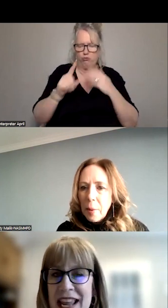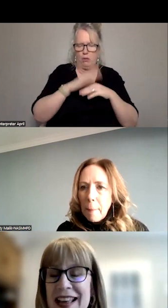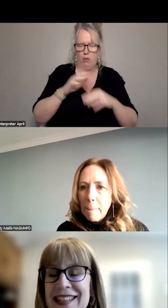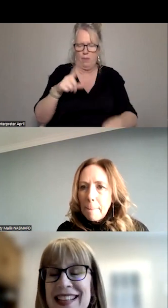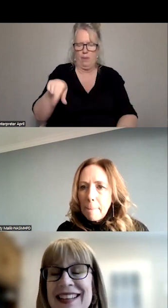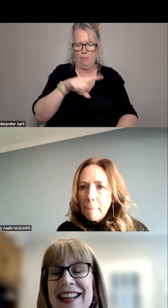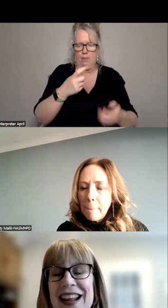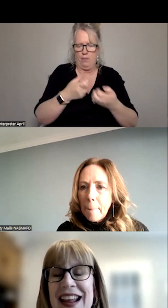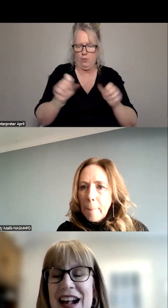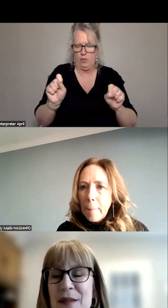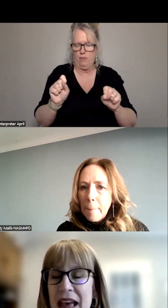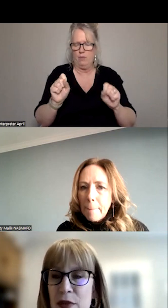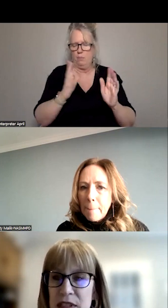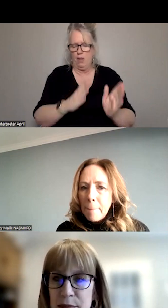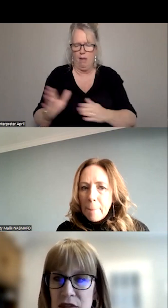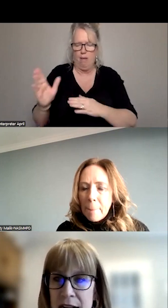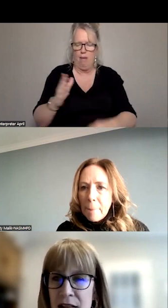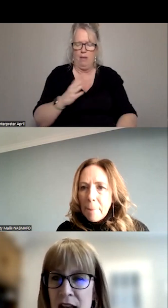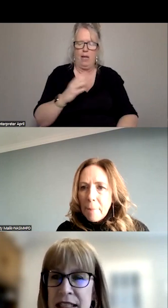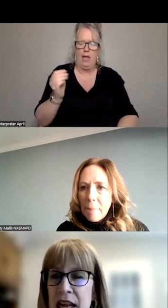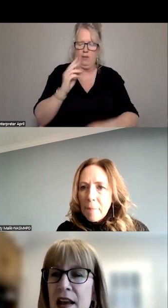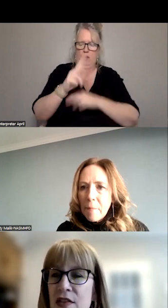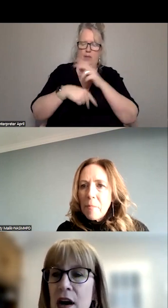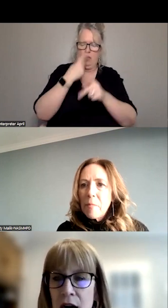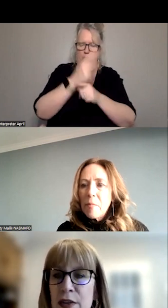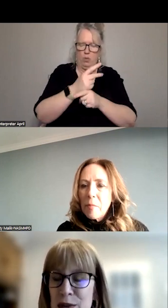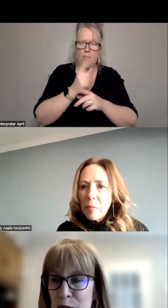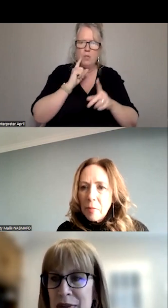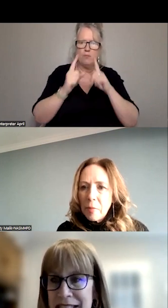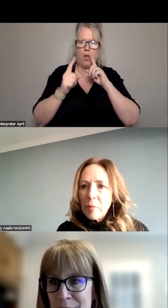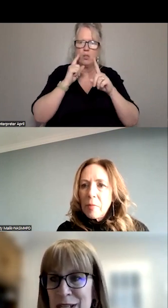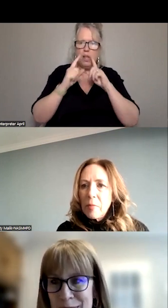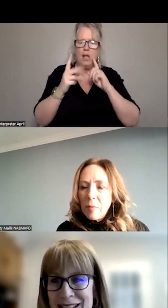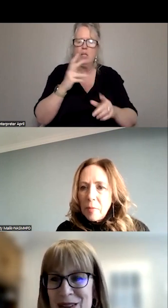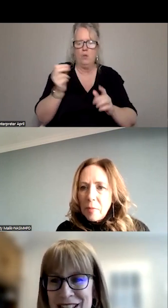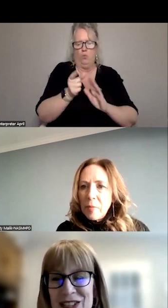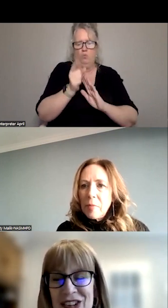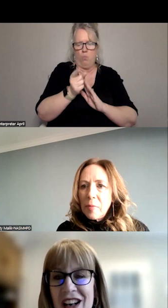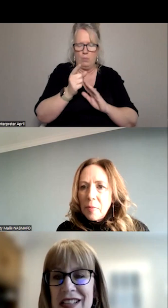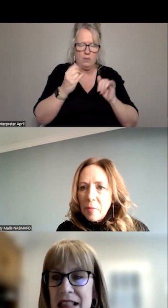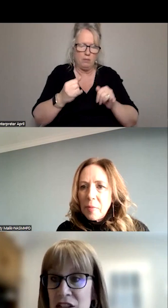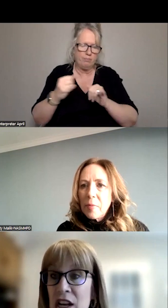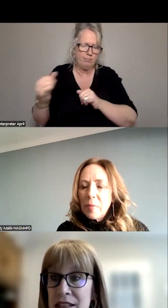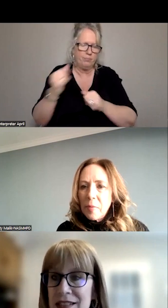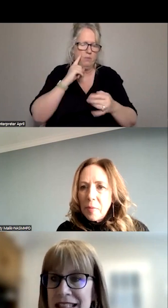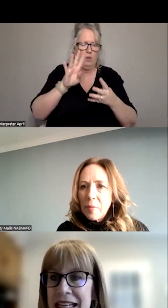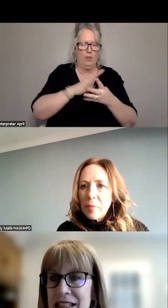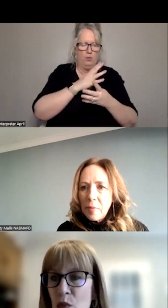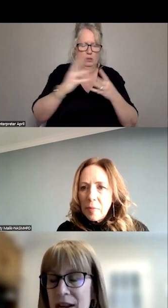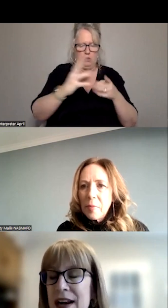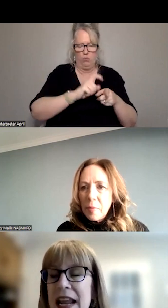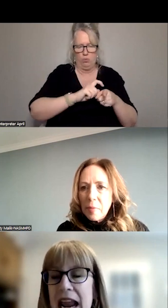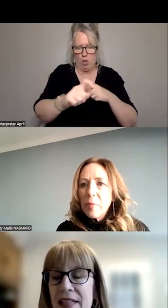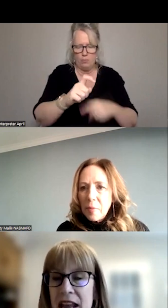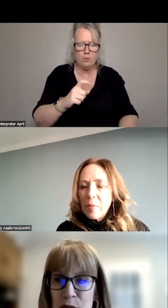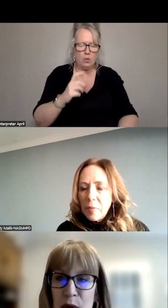safety plans and have those types of dialogues, there are those moments in between those scheduled calls that they just need